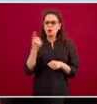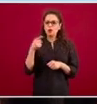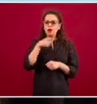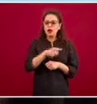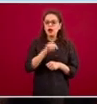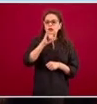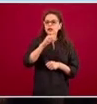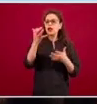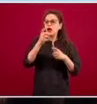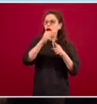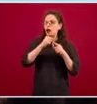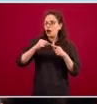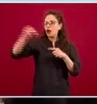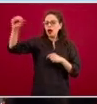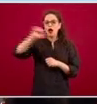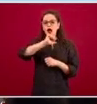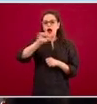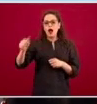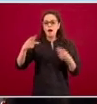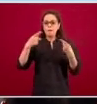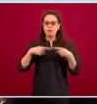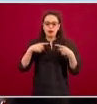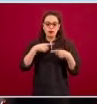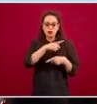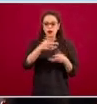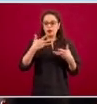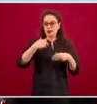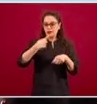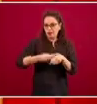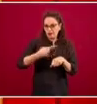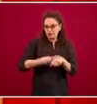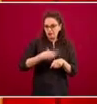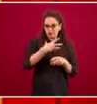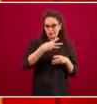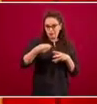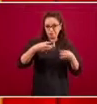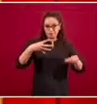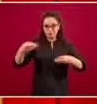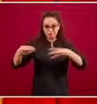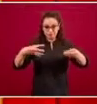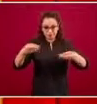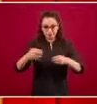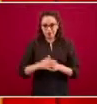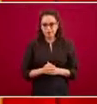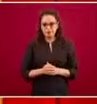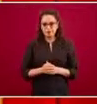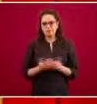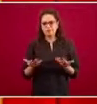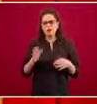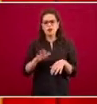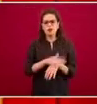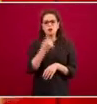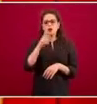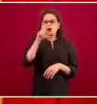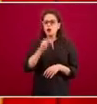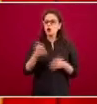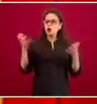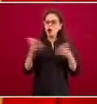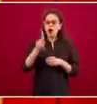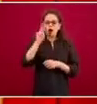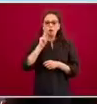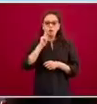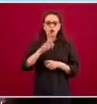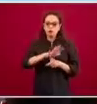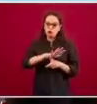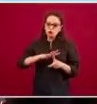days that of why were not we presenting mortality